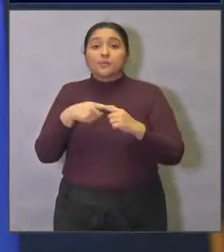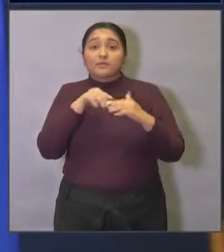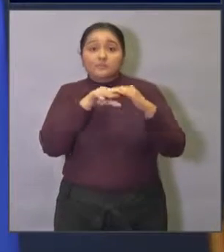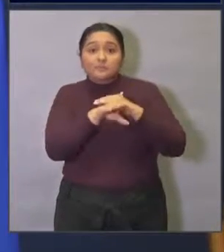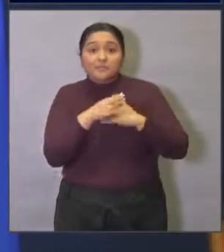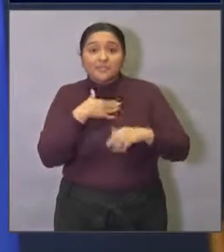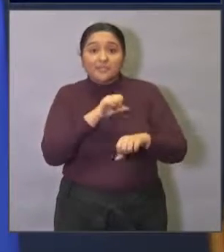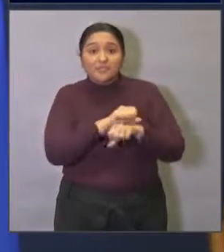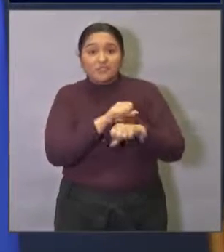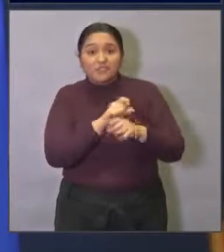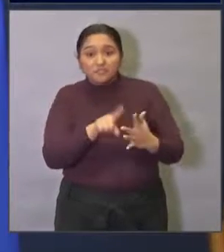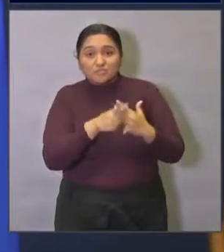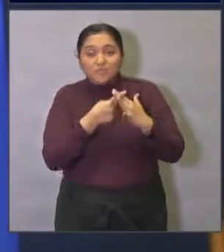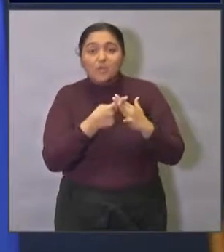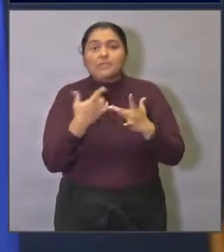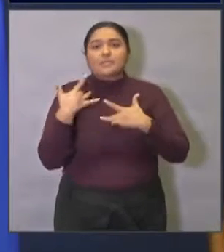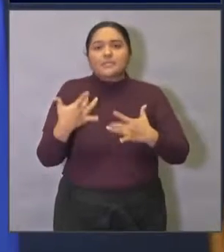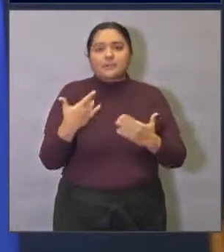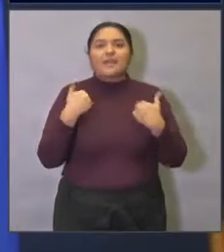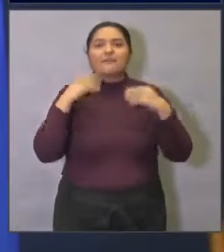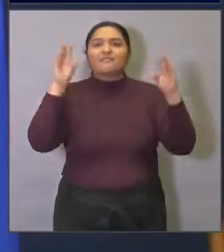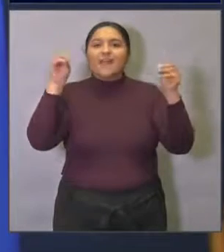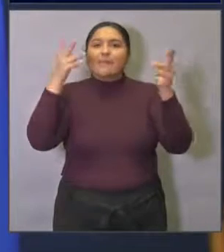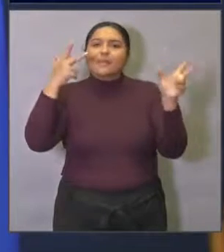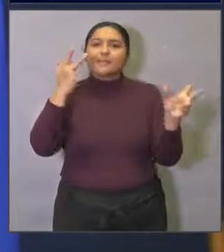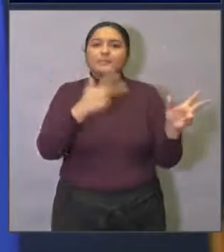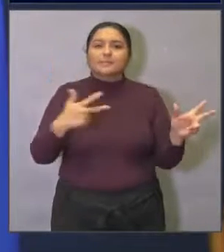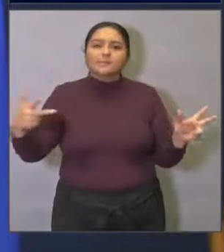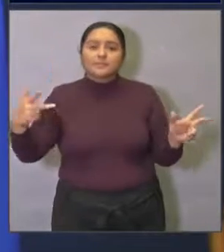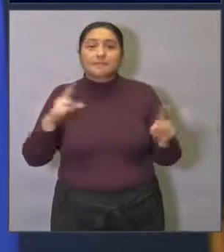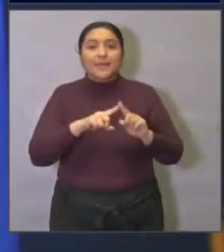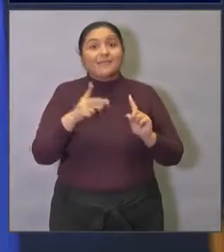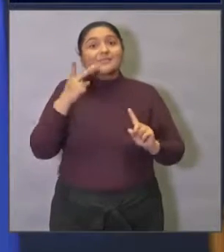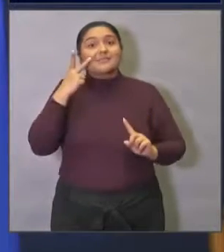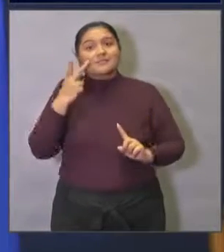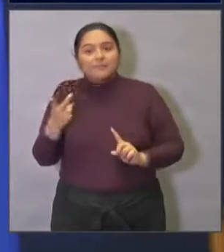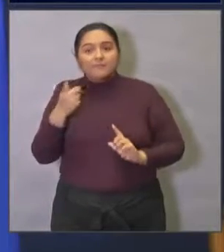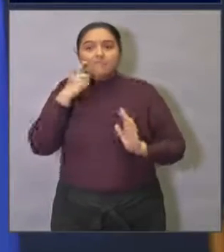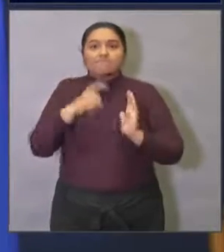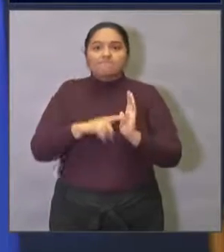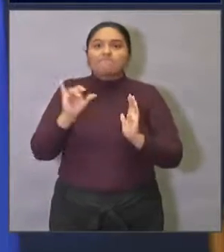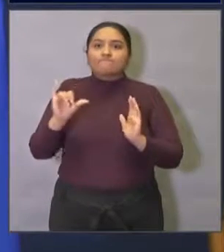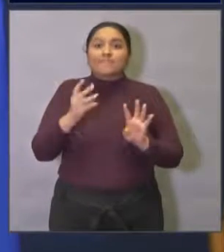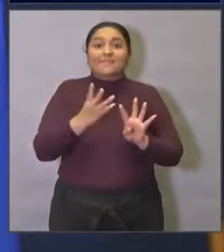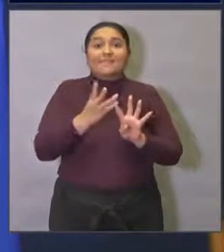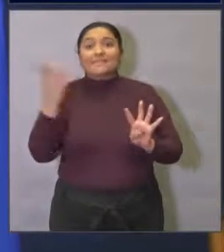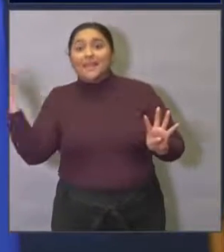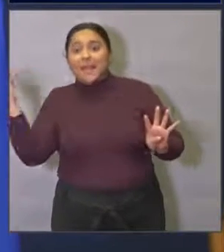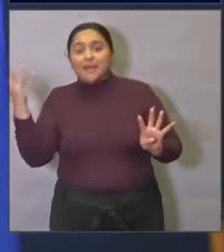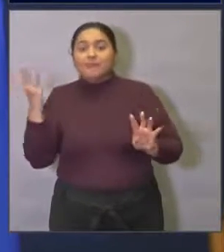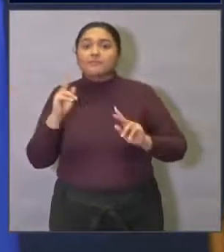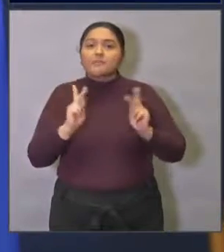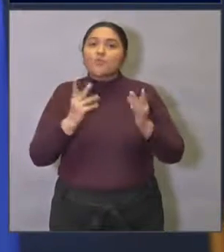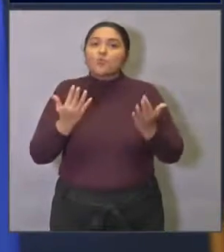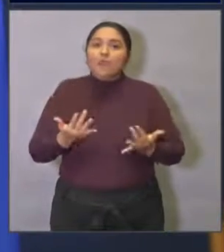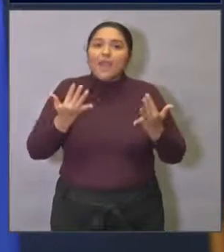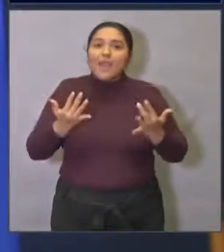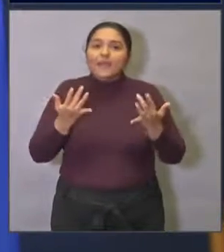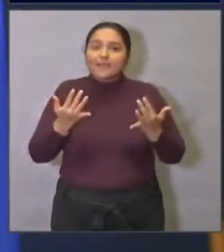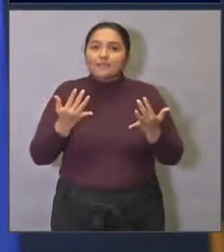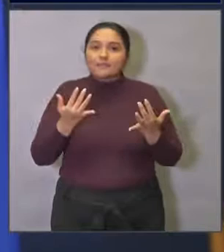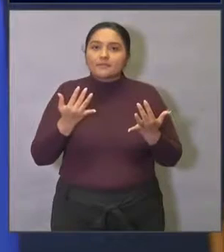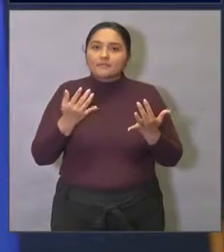traffic, but I saw lines of EMS providers with their patients awaiting evaluation, triage,